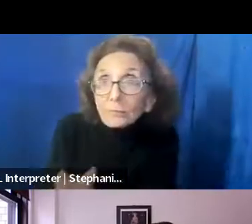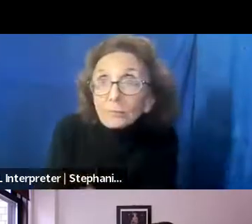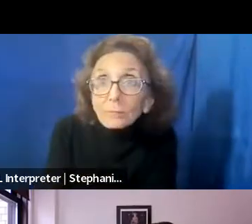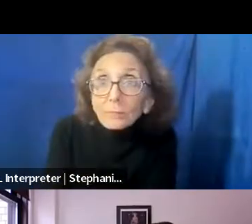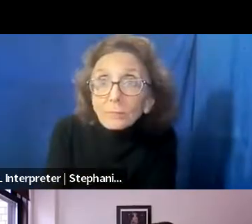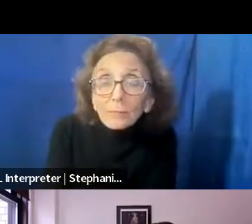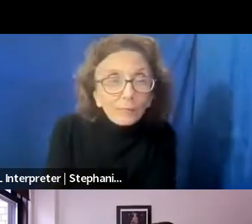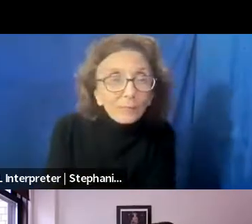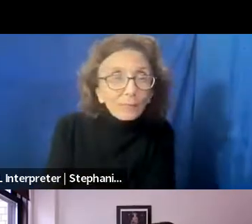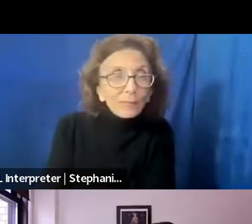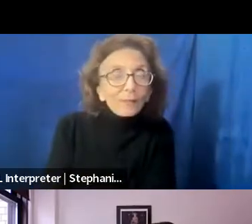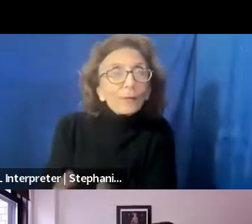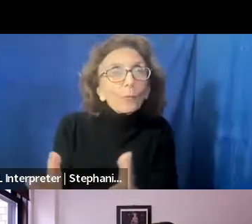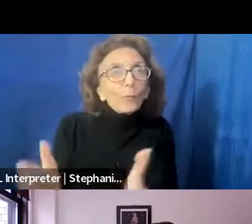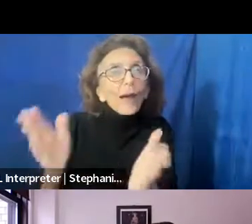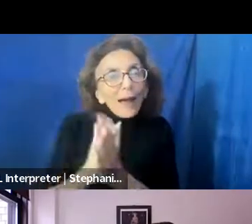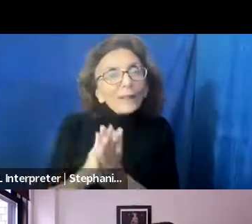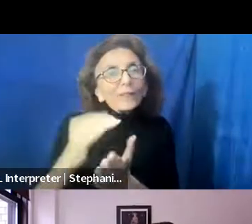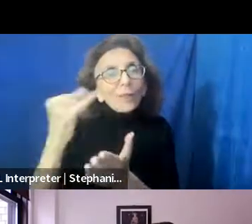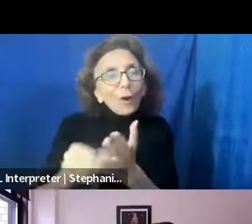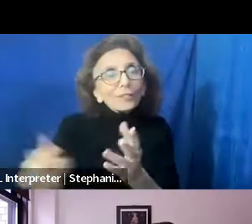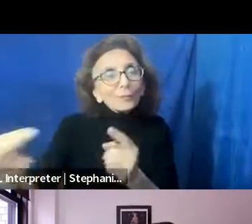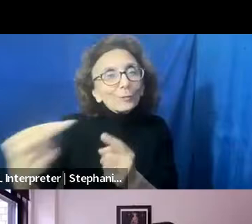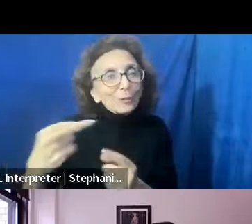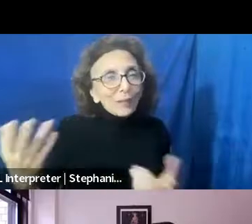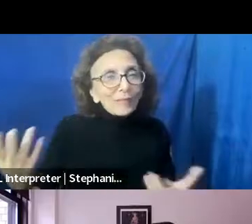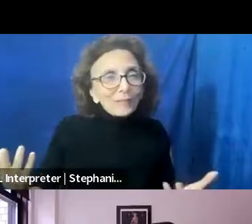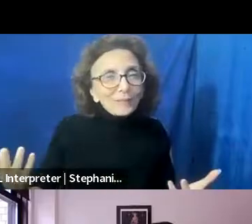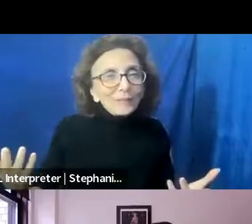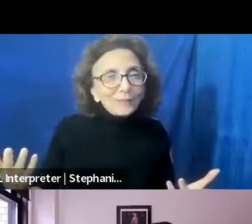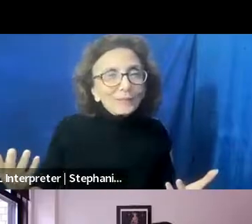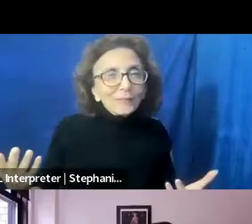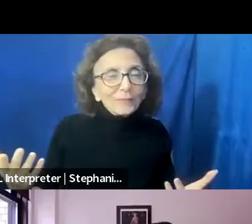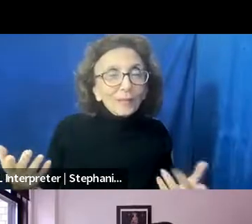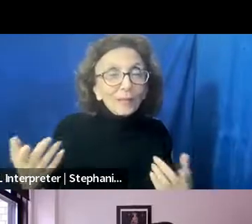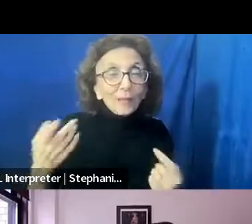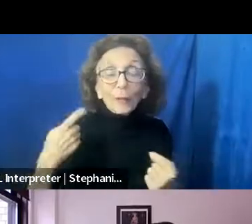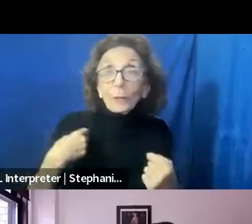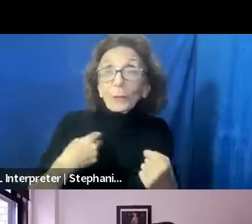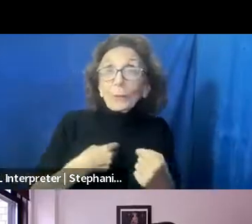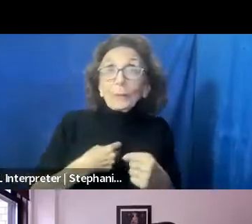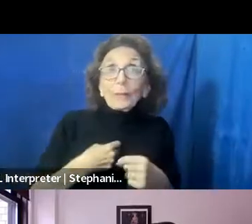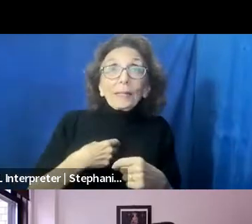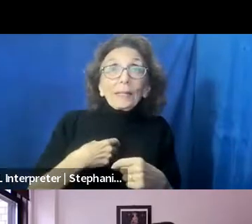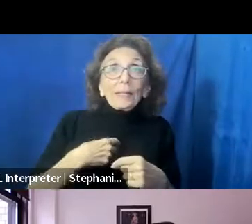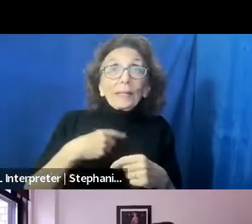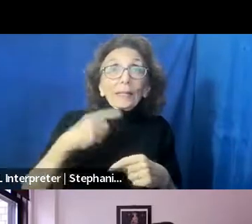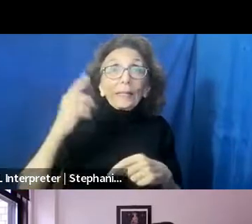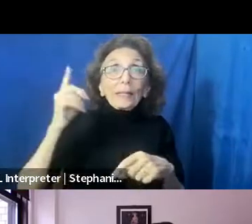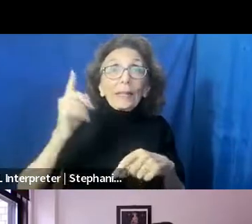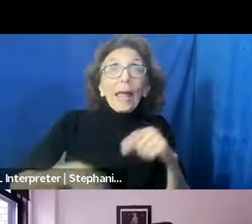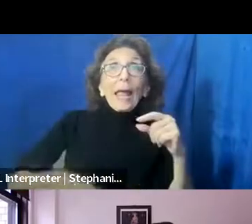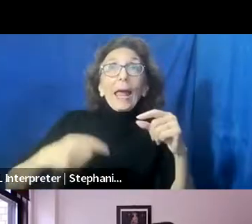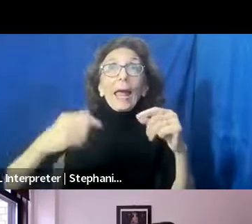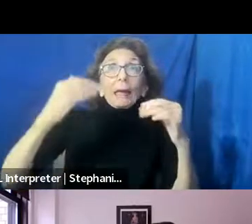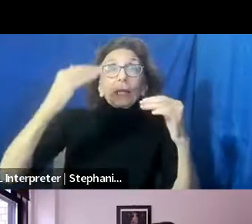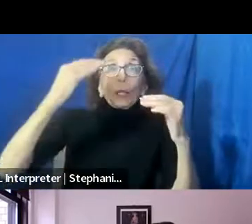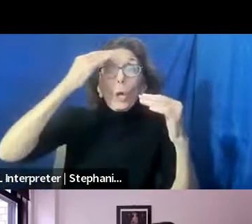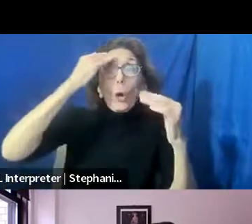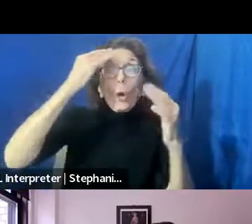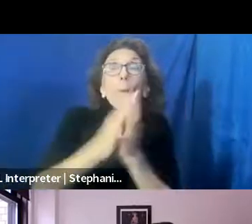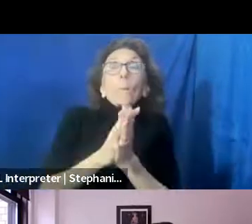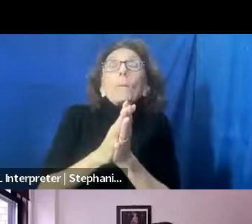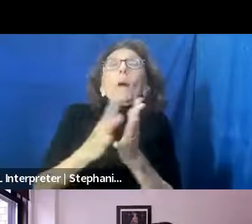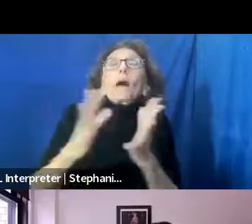just to get artist perspectives on, you know, we can't know all the time what kind of time they make or what